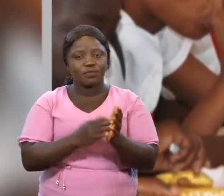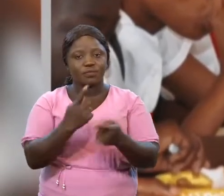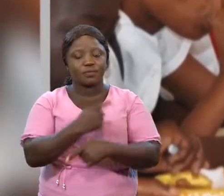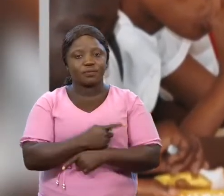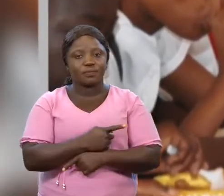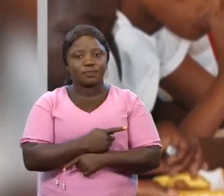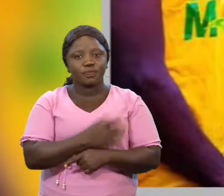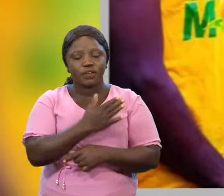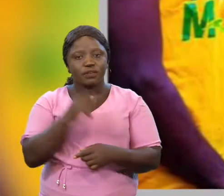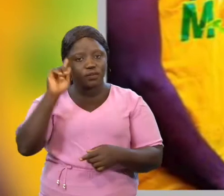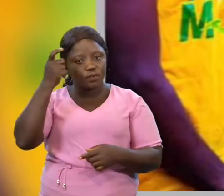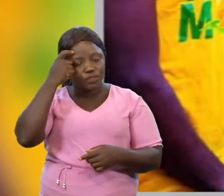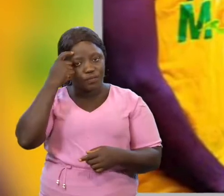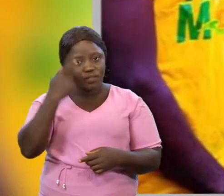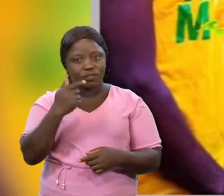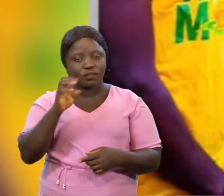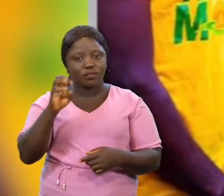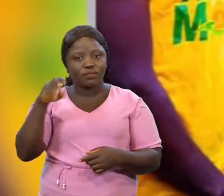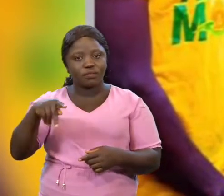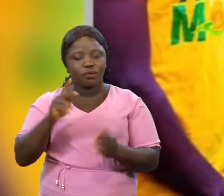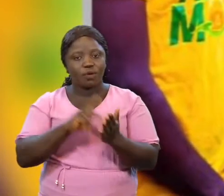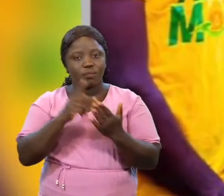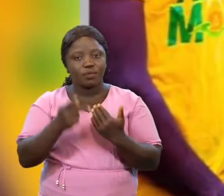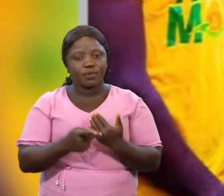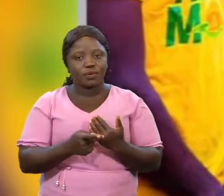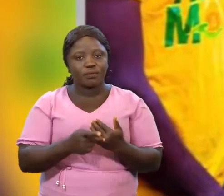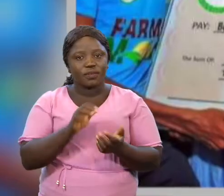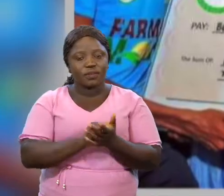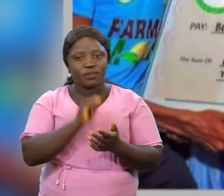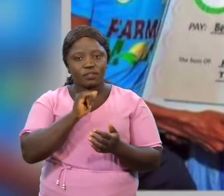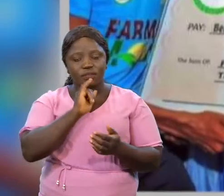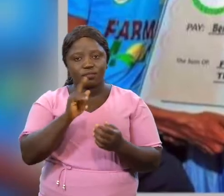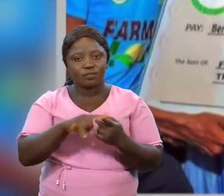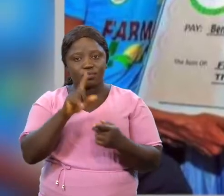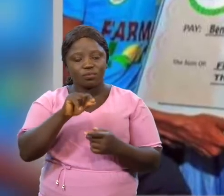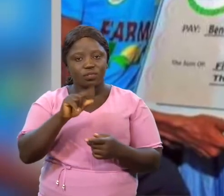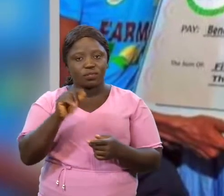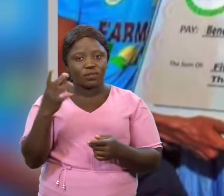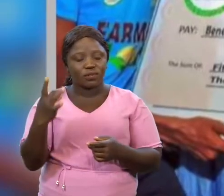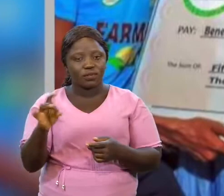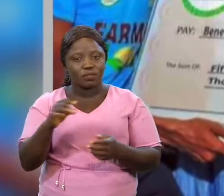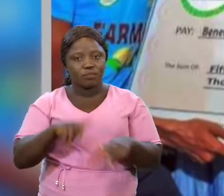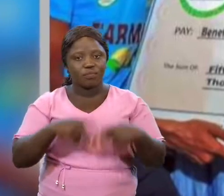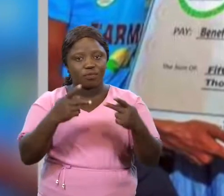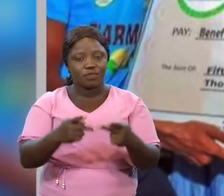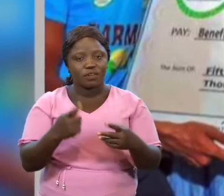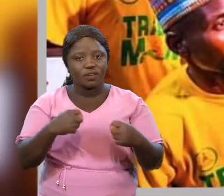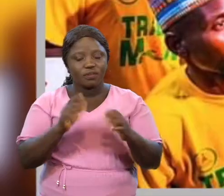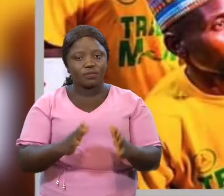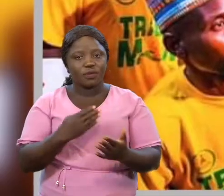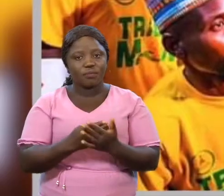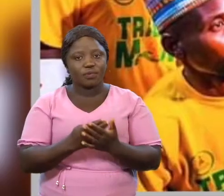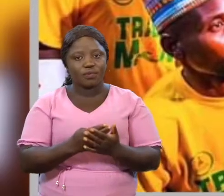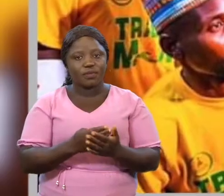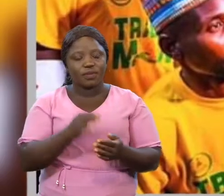school day. While the Government Enterprise and Empowerment Program, which began in 2018, provides the trader